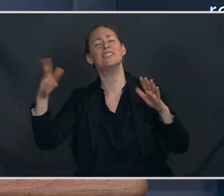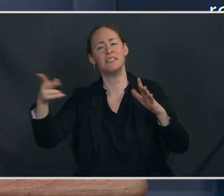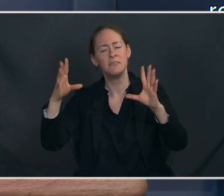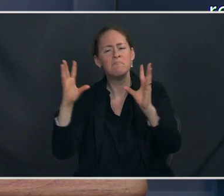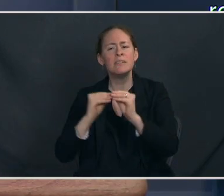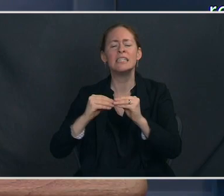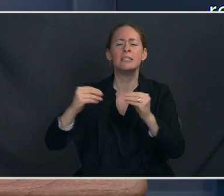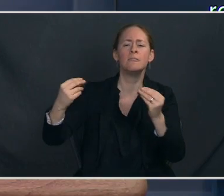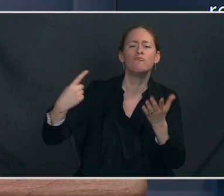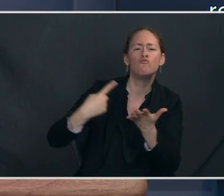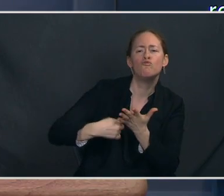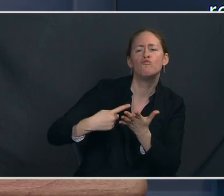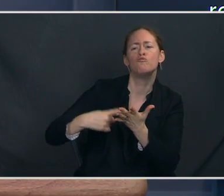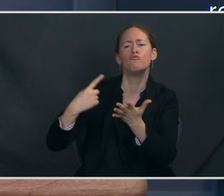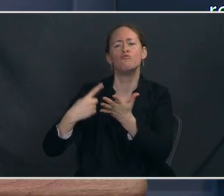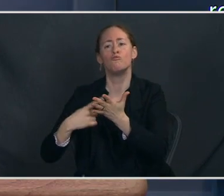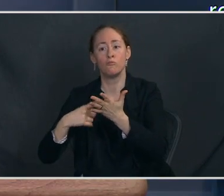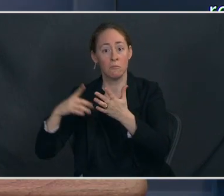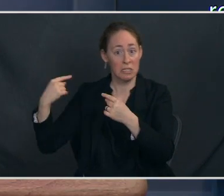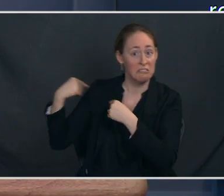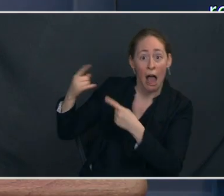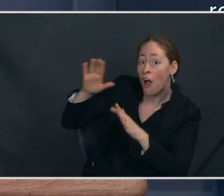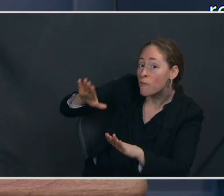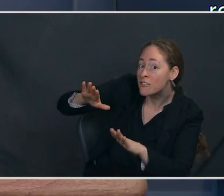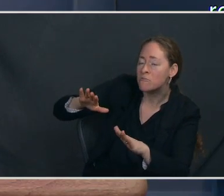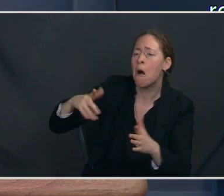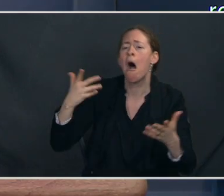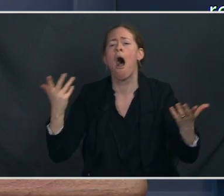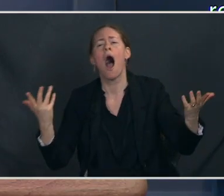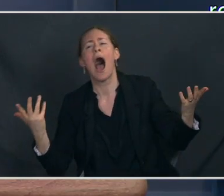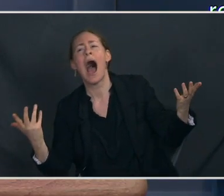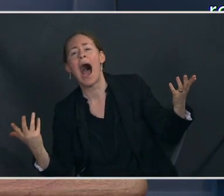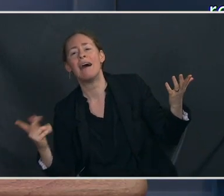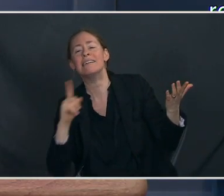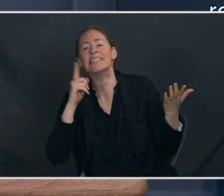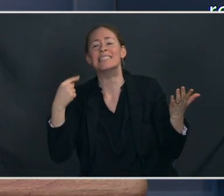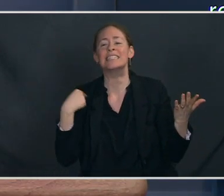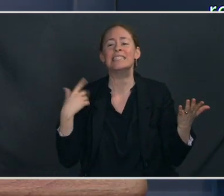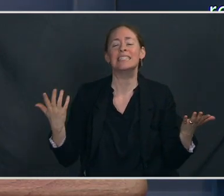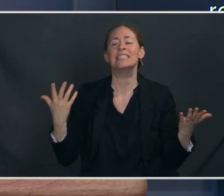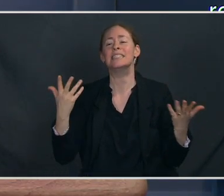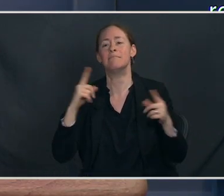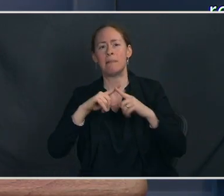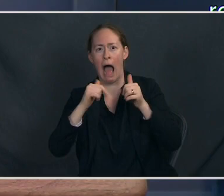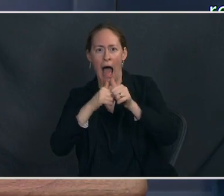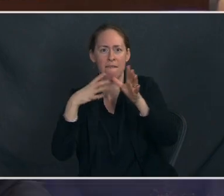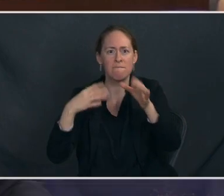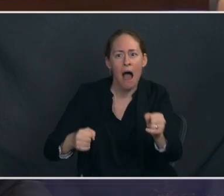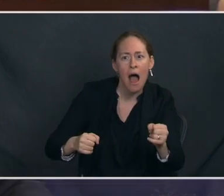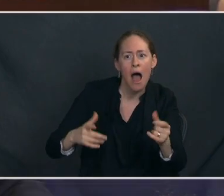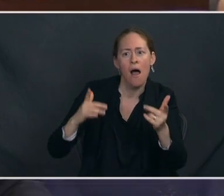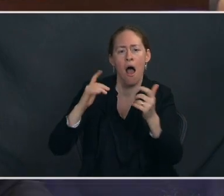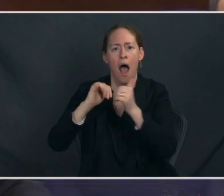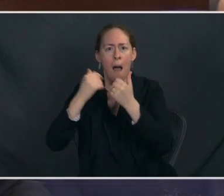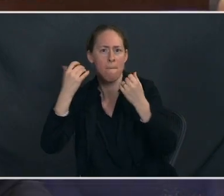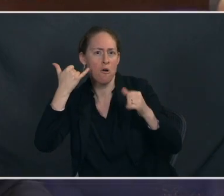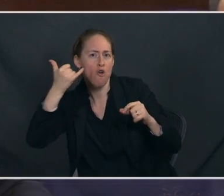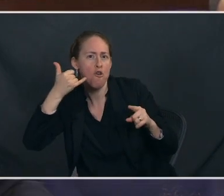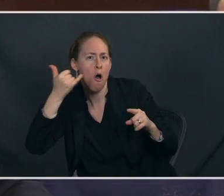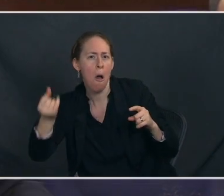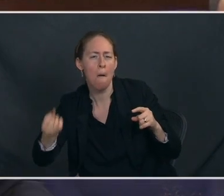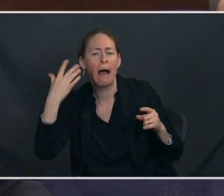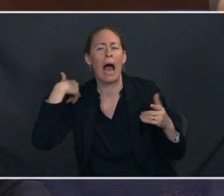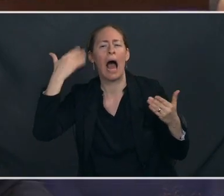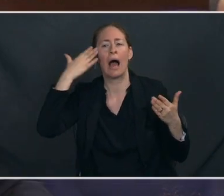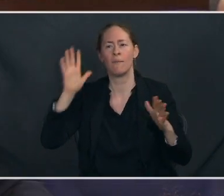to. Inauguration. I'm not going to read out specific calls to all of you on the pace or number of their phone calls. I guess the question is: this is someone who has